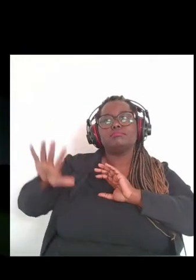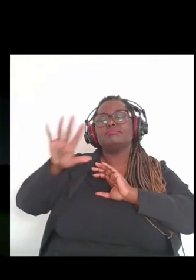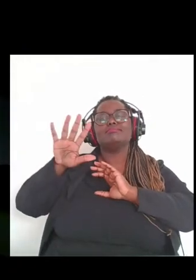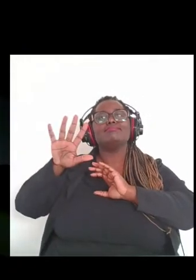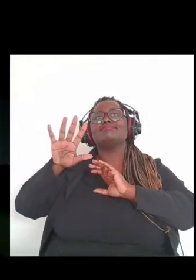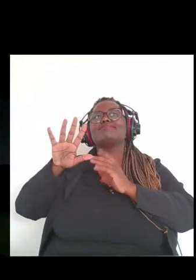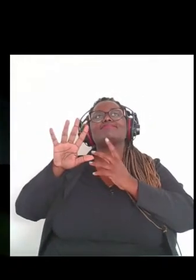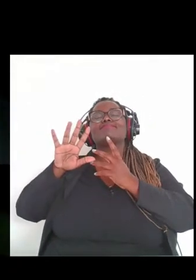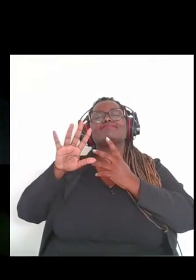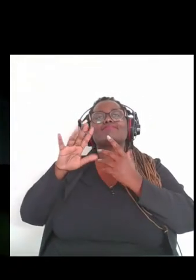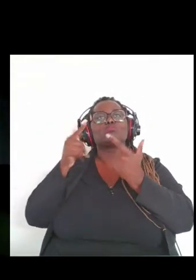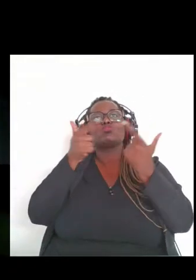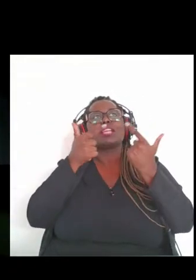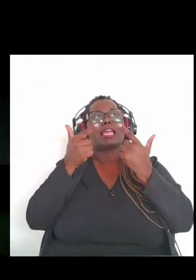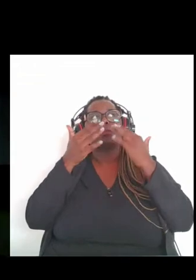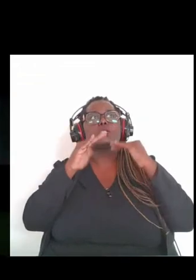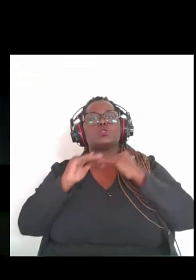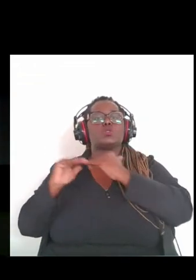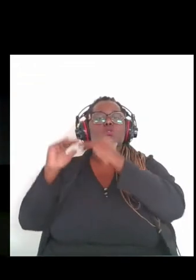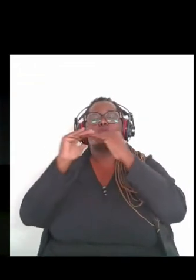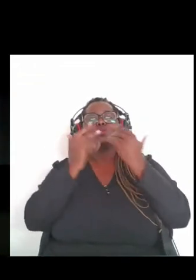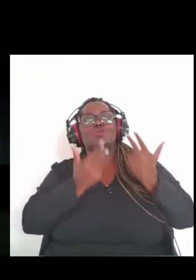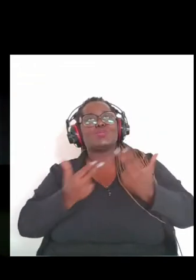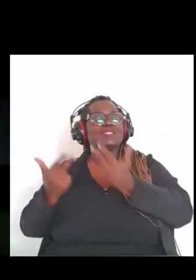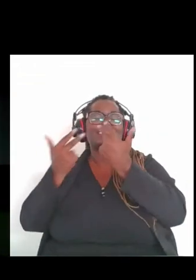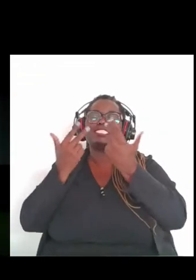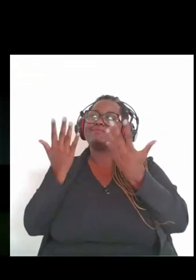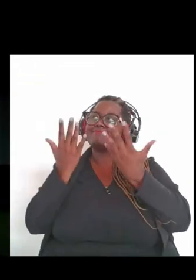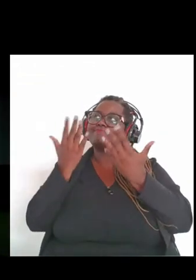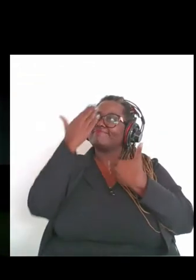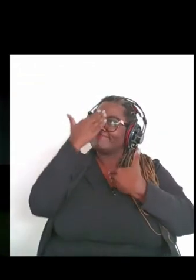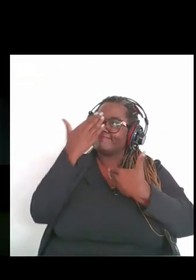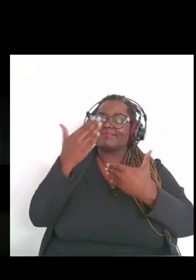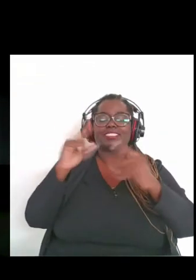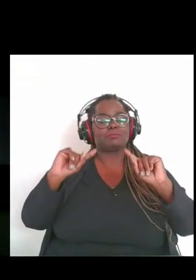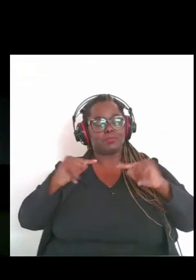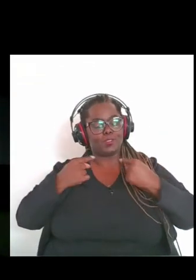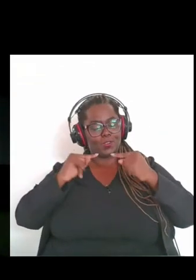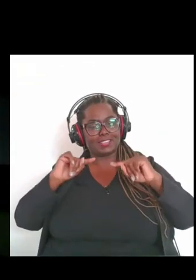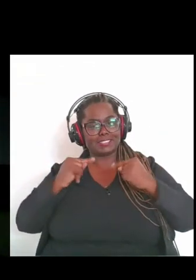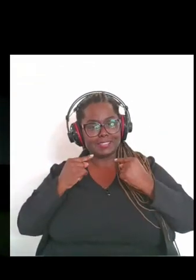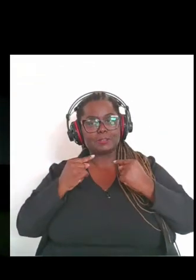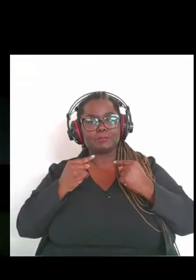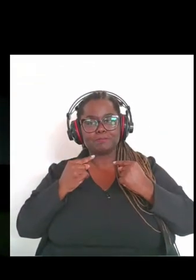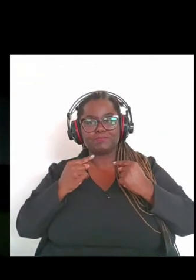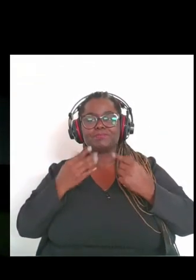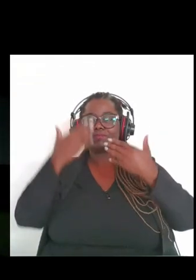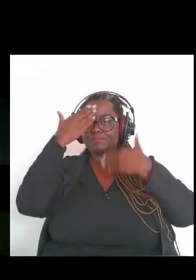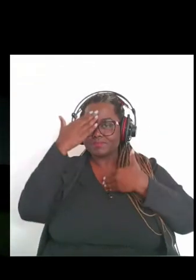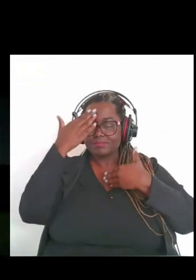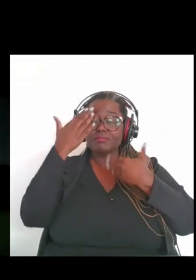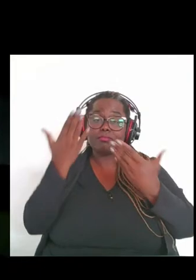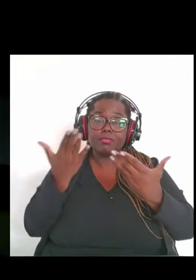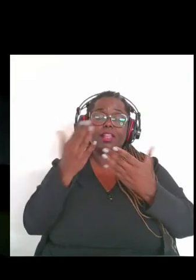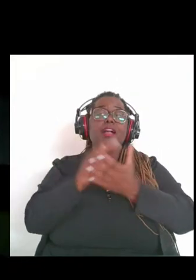intends to be Universal so thank you very much for that provocation well for all of us watching